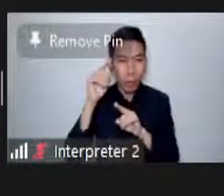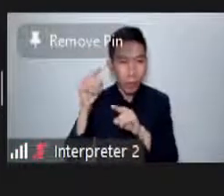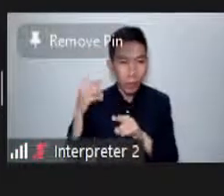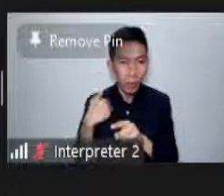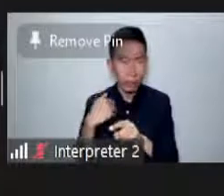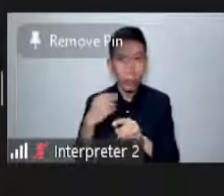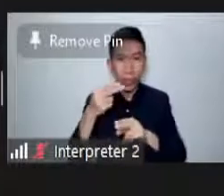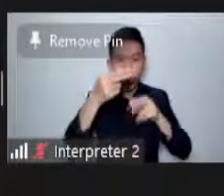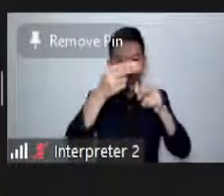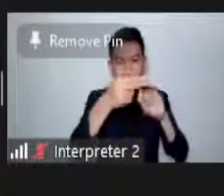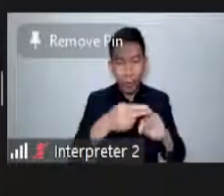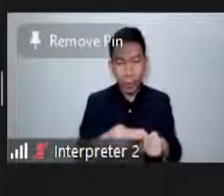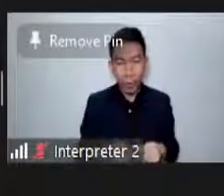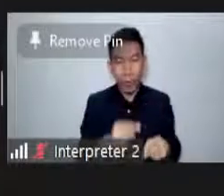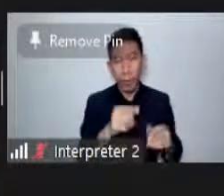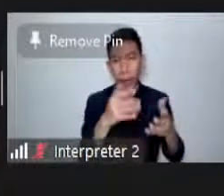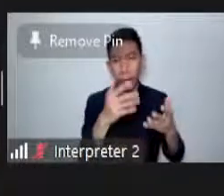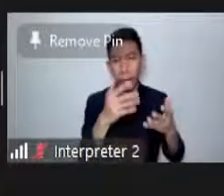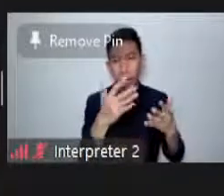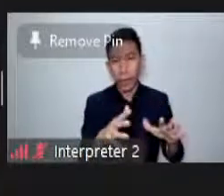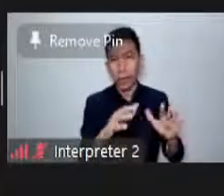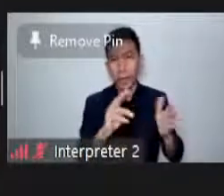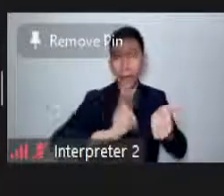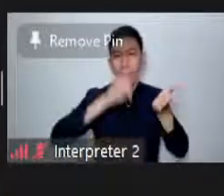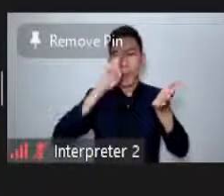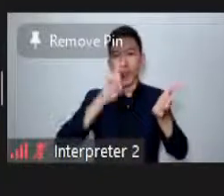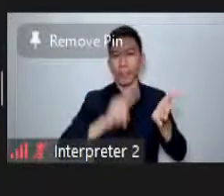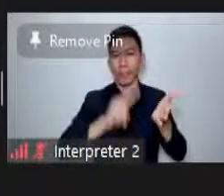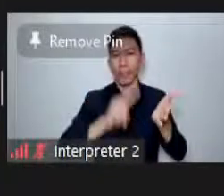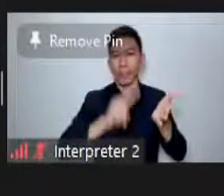is already for signing of the Secretary.